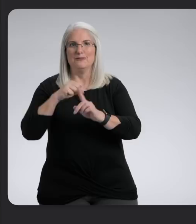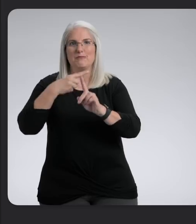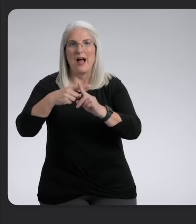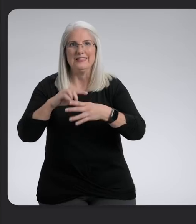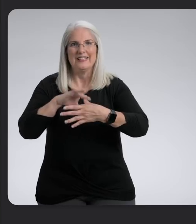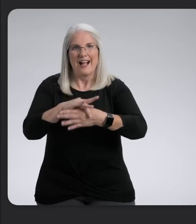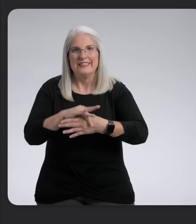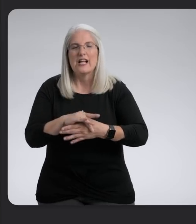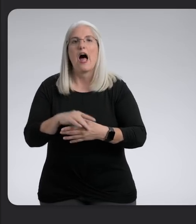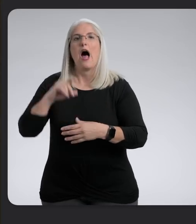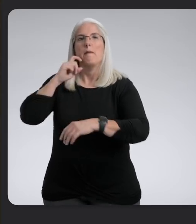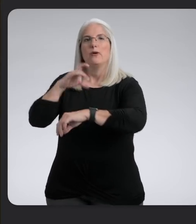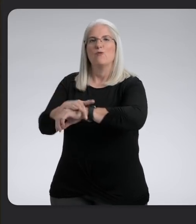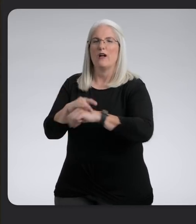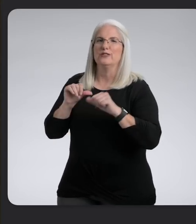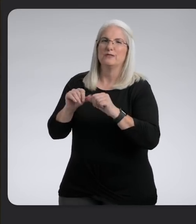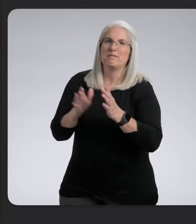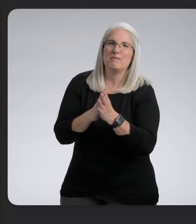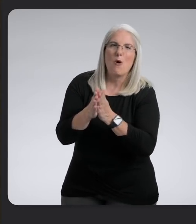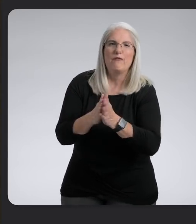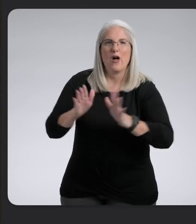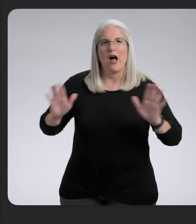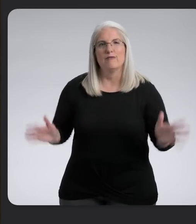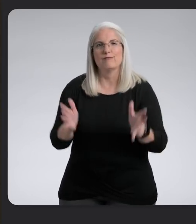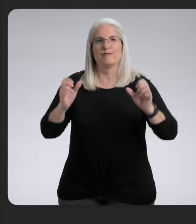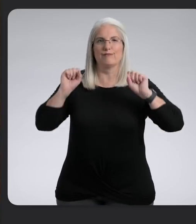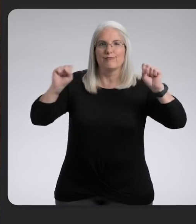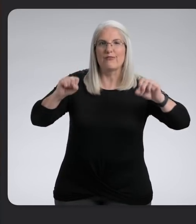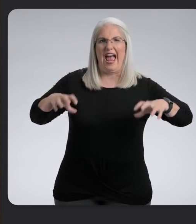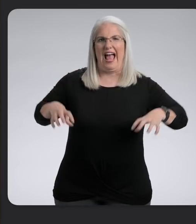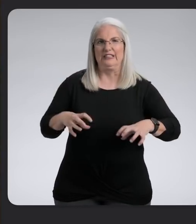stay active and fit. Back to you, Kevin.